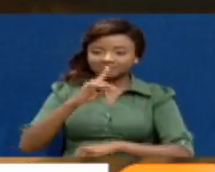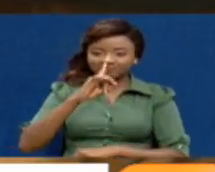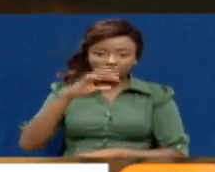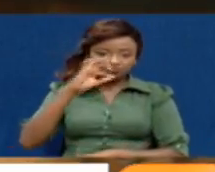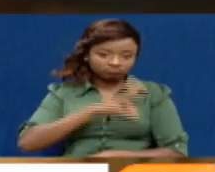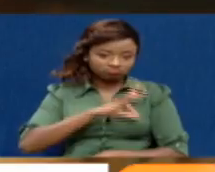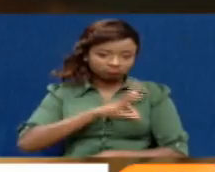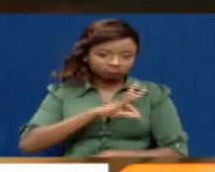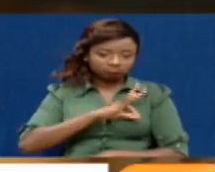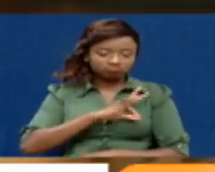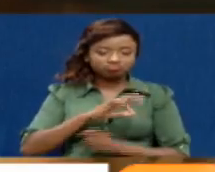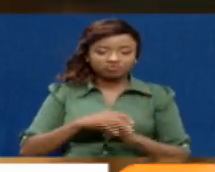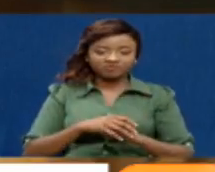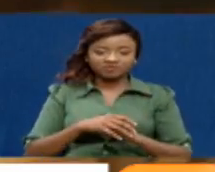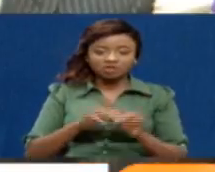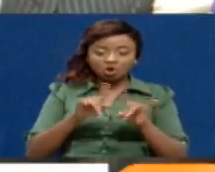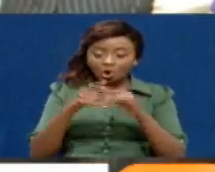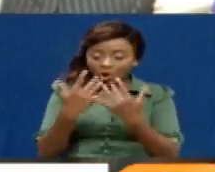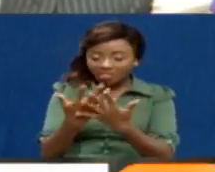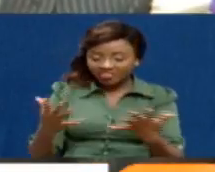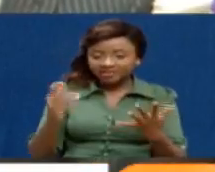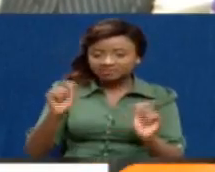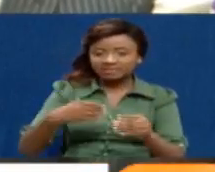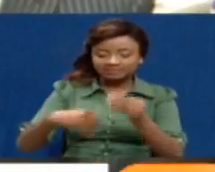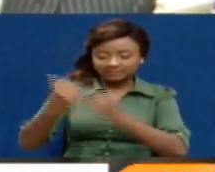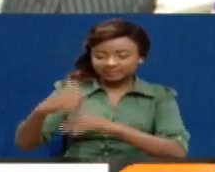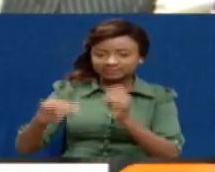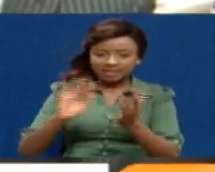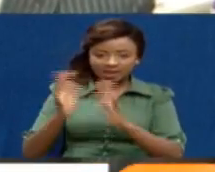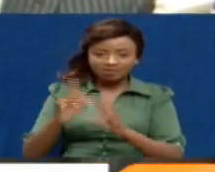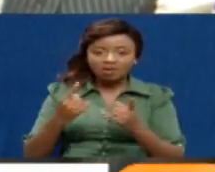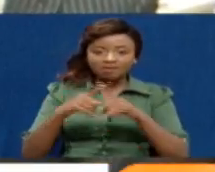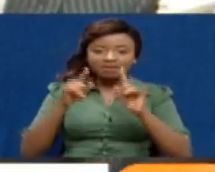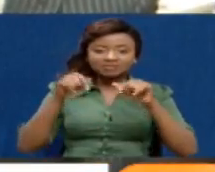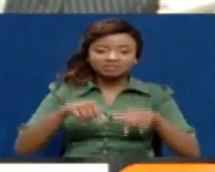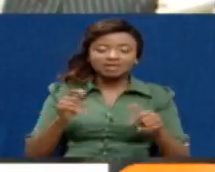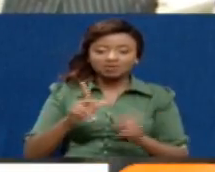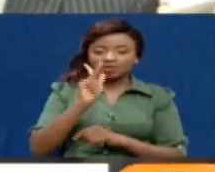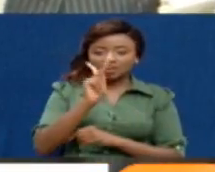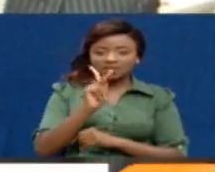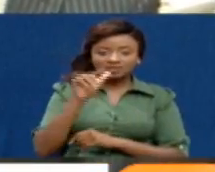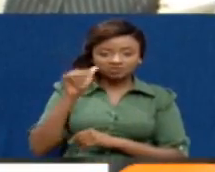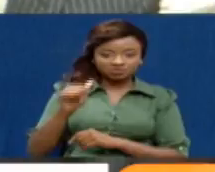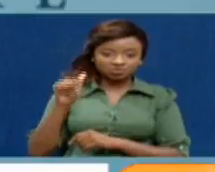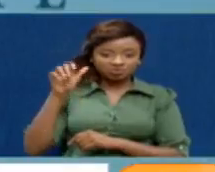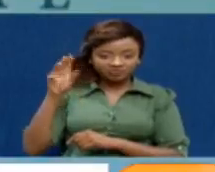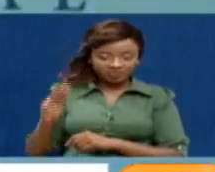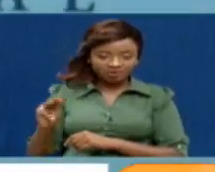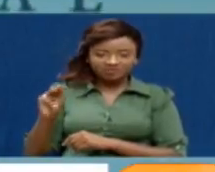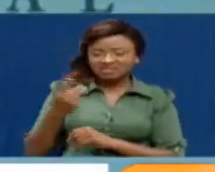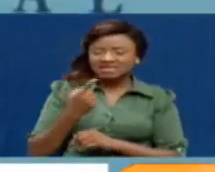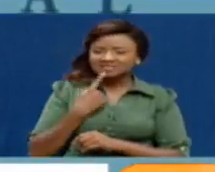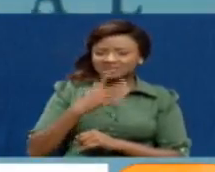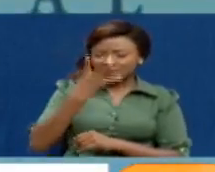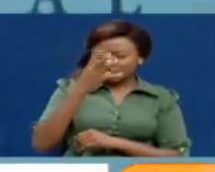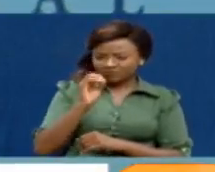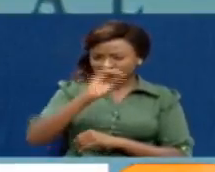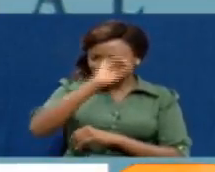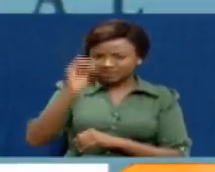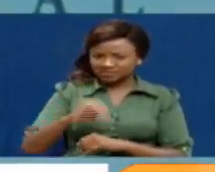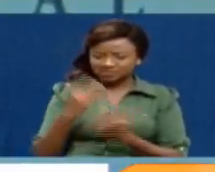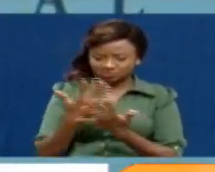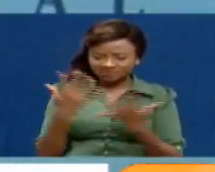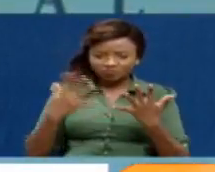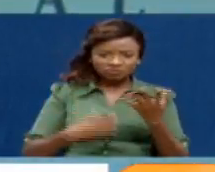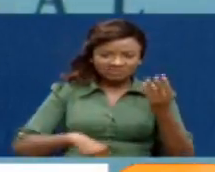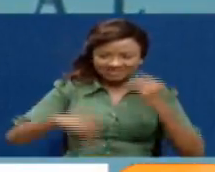data on goods scanned on it. Currently, the Kenya Association of Manufacturers estimates that more than 40% of goods traded in the